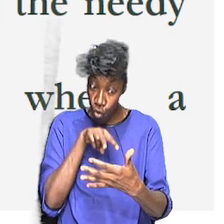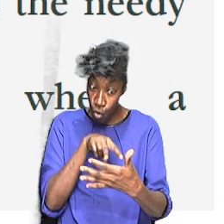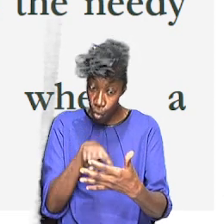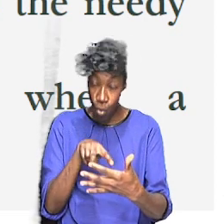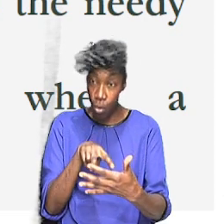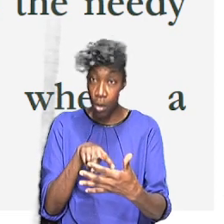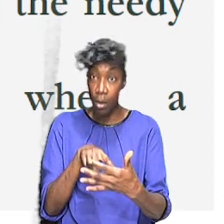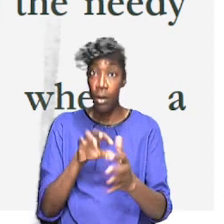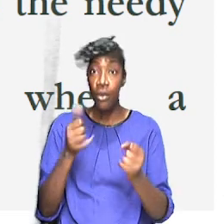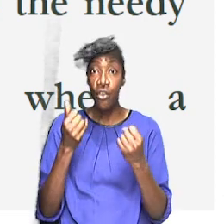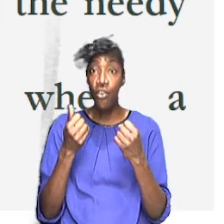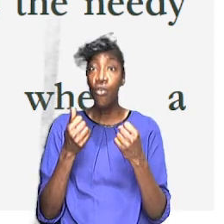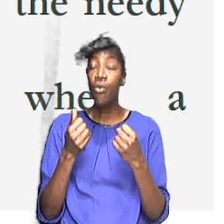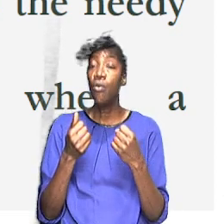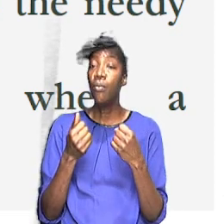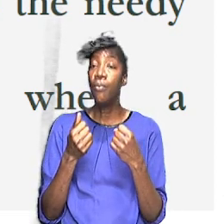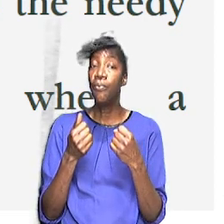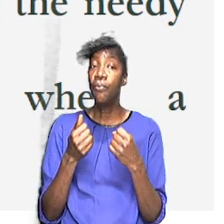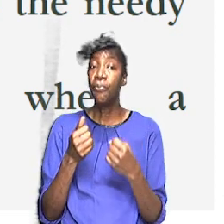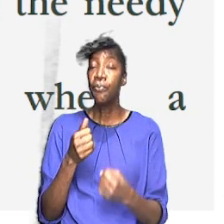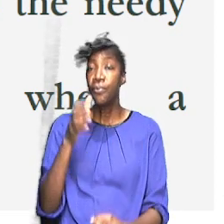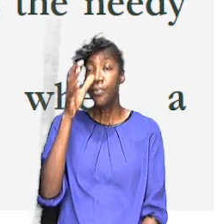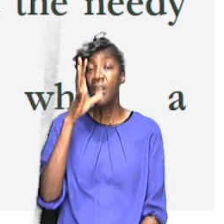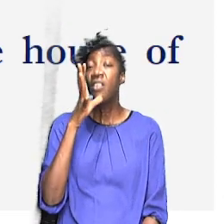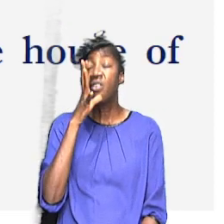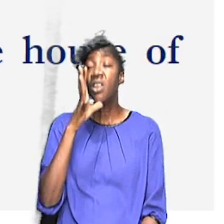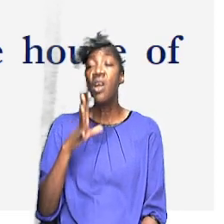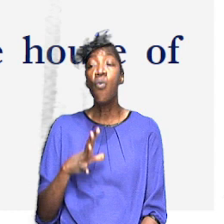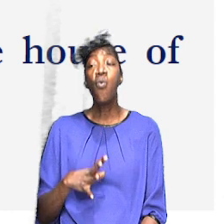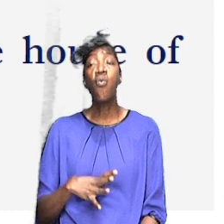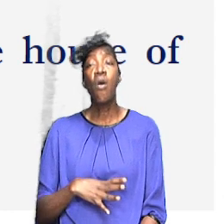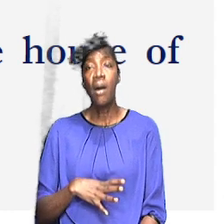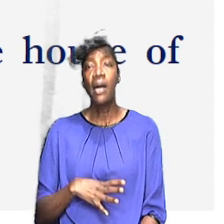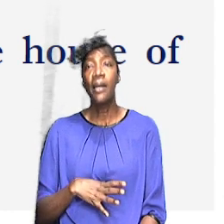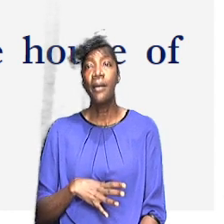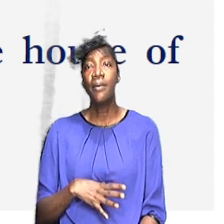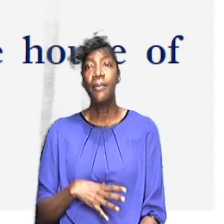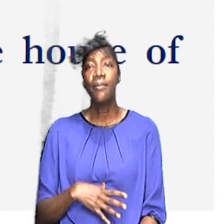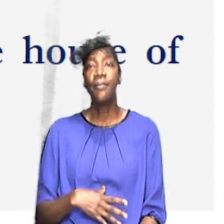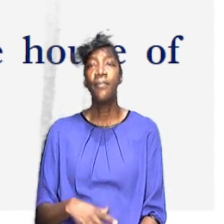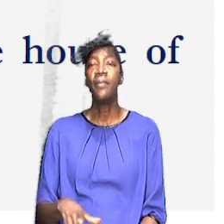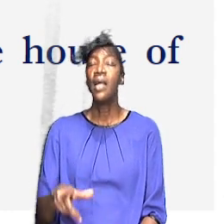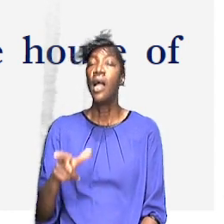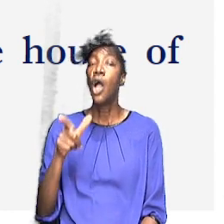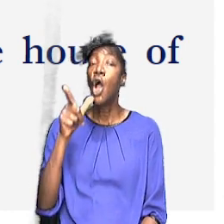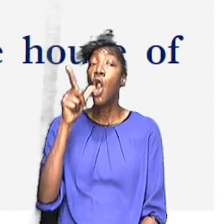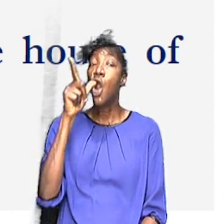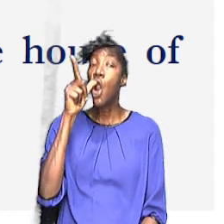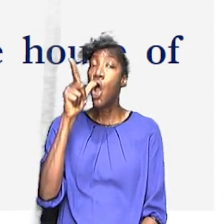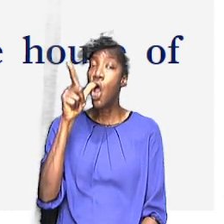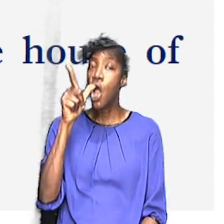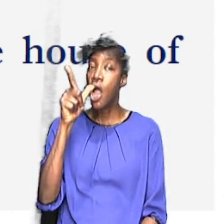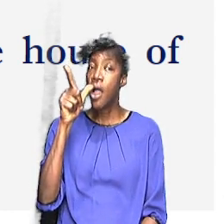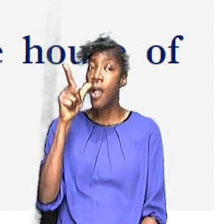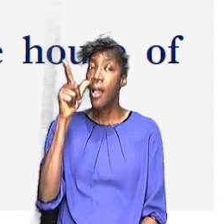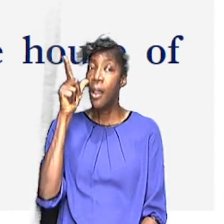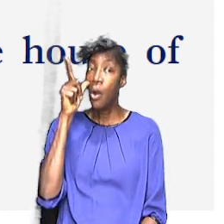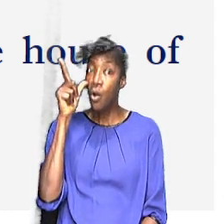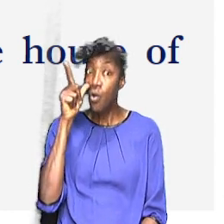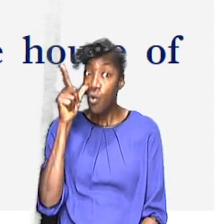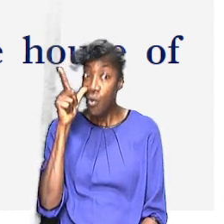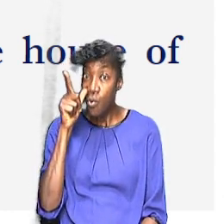and see what her about. Luke tells us that there comes a woman,